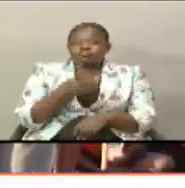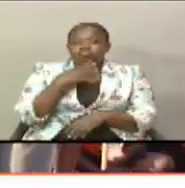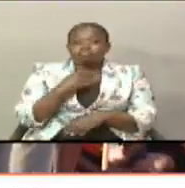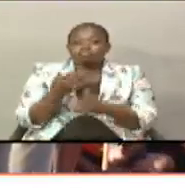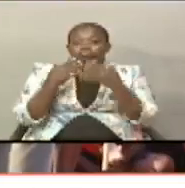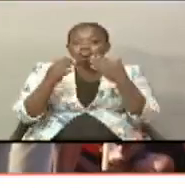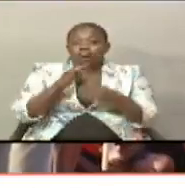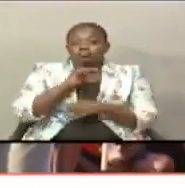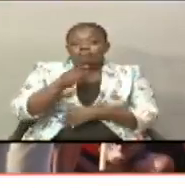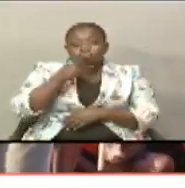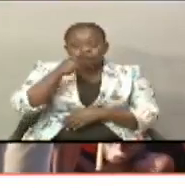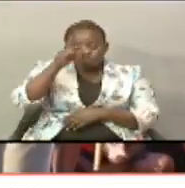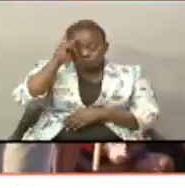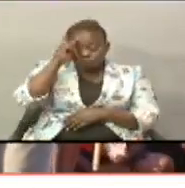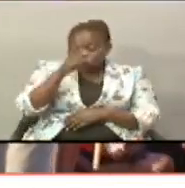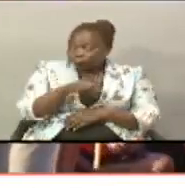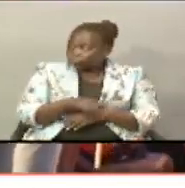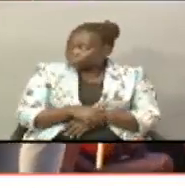our parents.